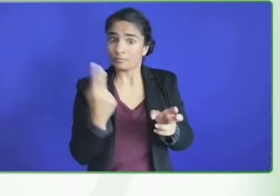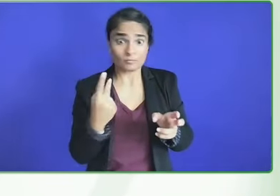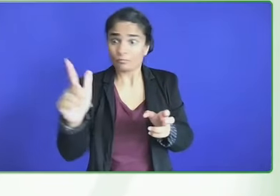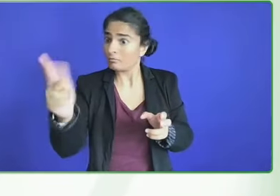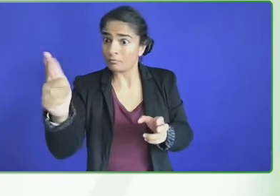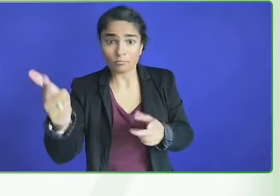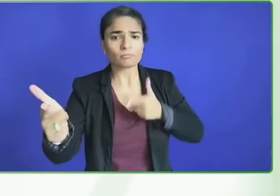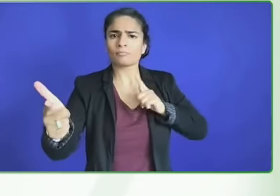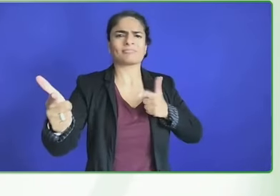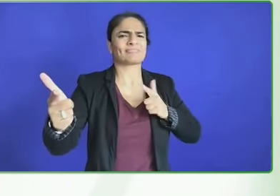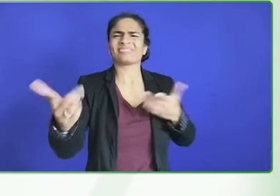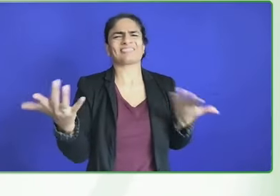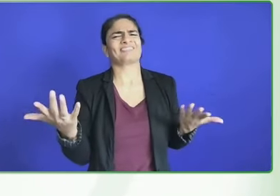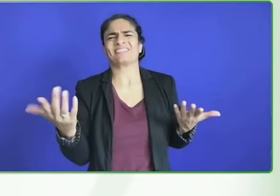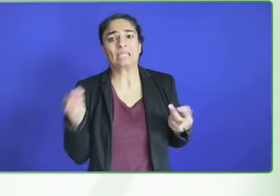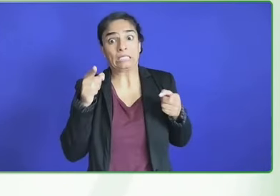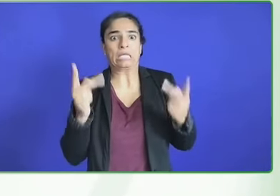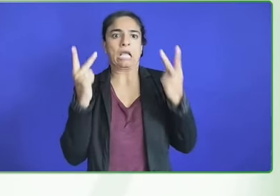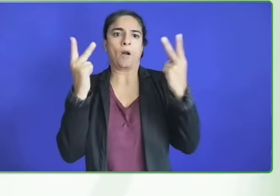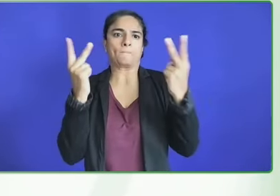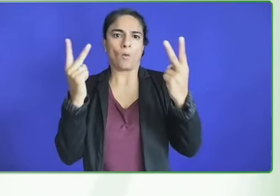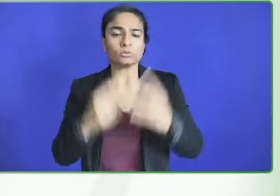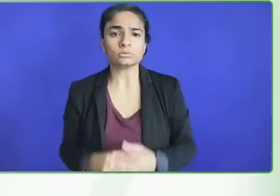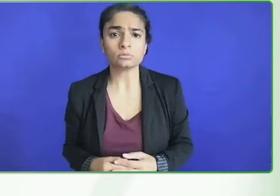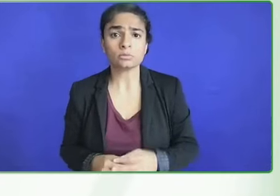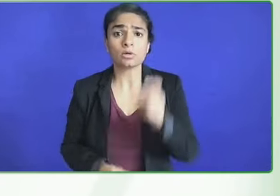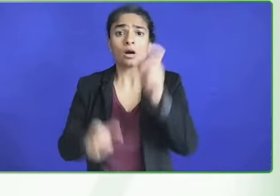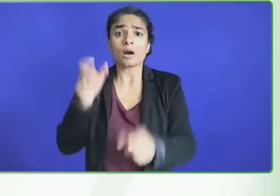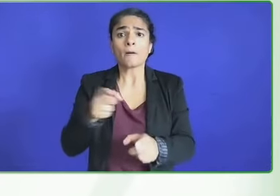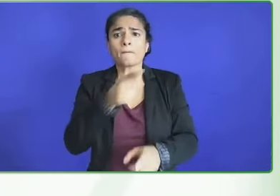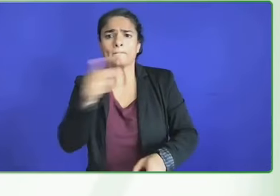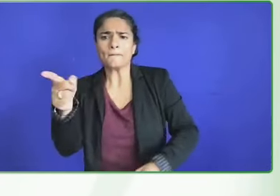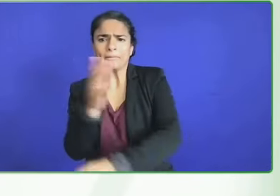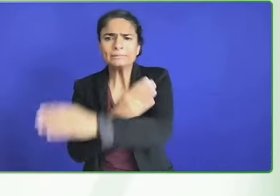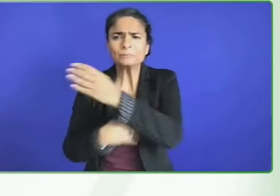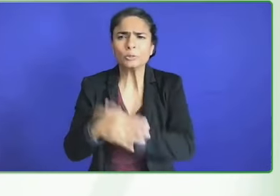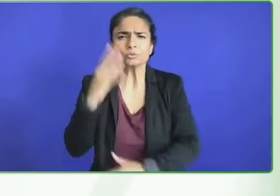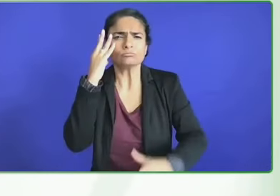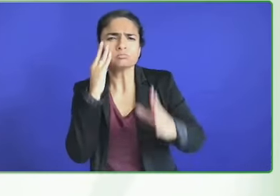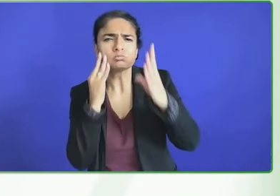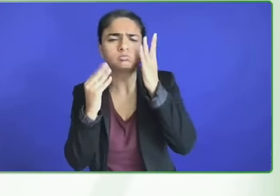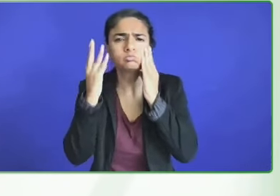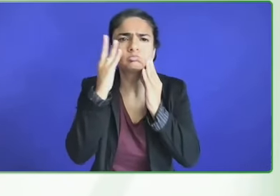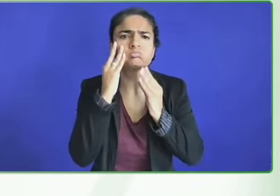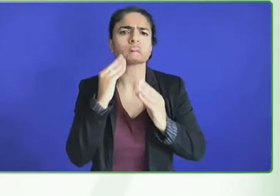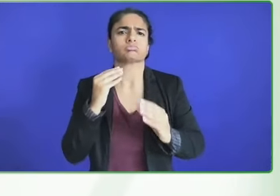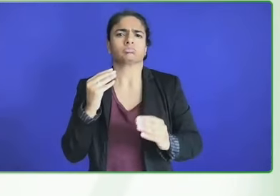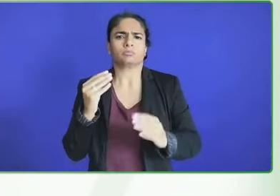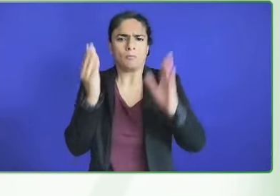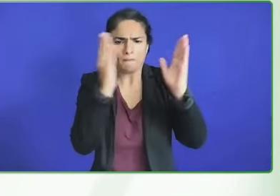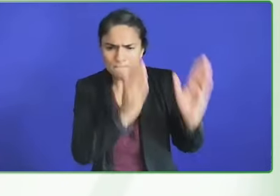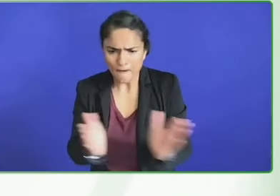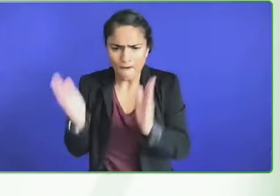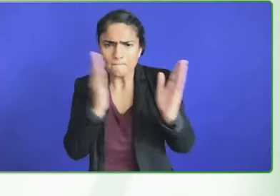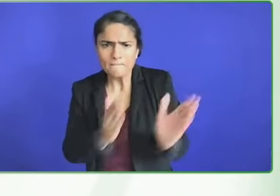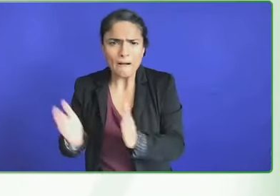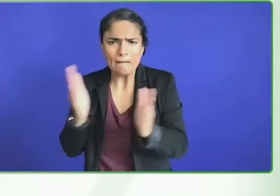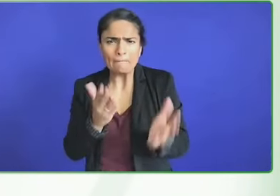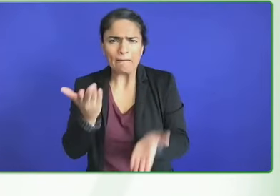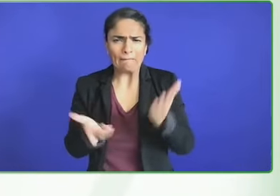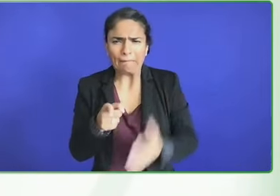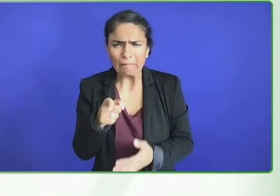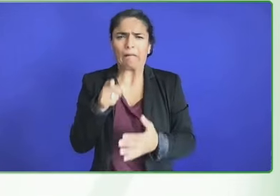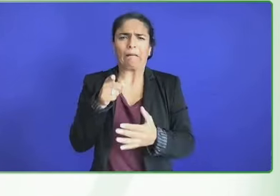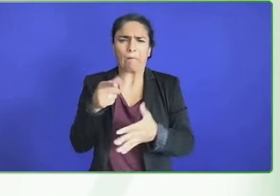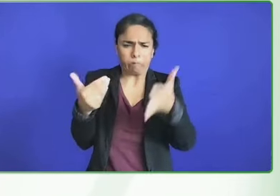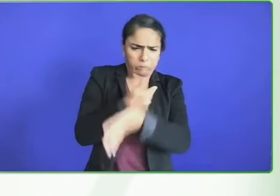Myself, in my role, will be paying close attention to the feedback that is coming in from people with disabilities across our country, because it's only with their